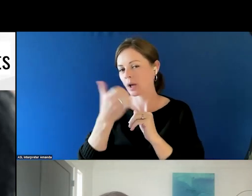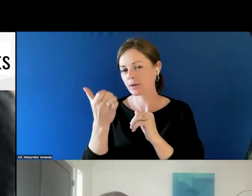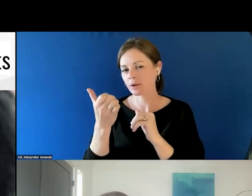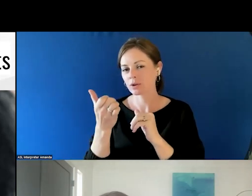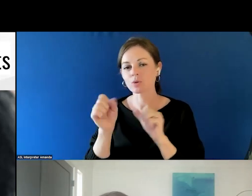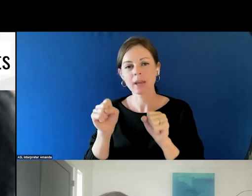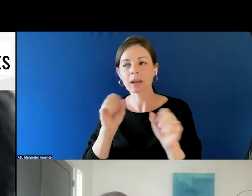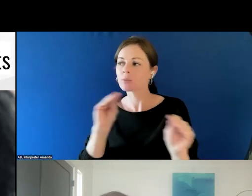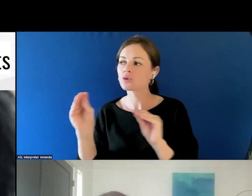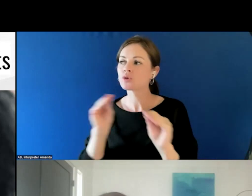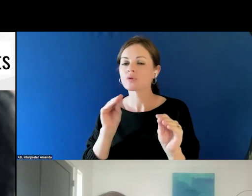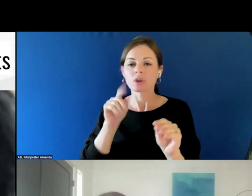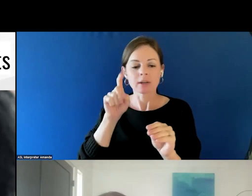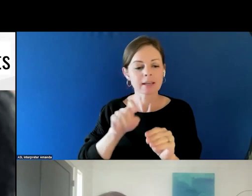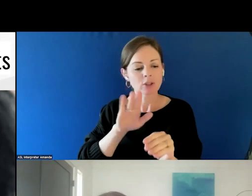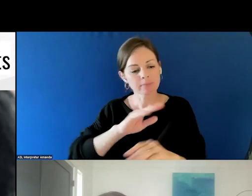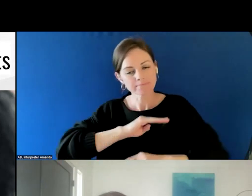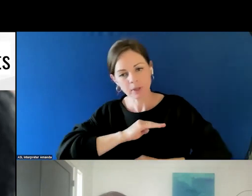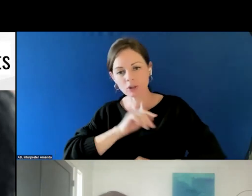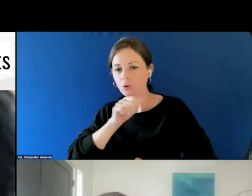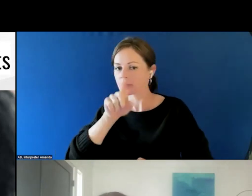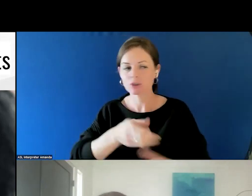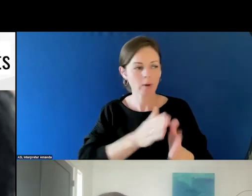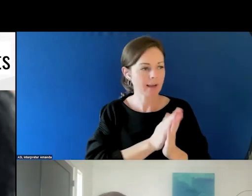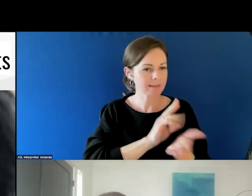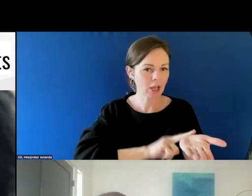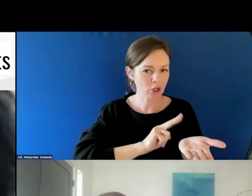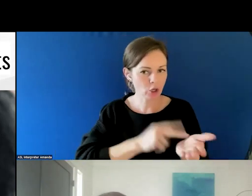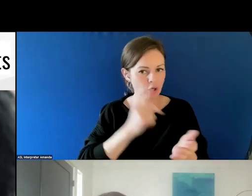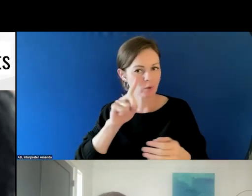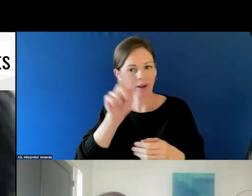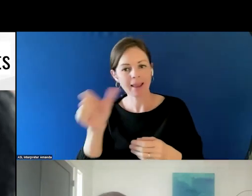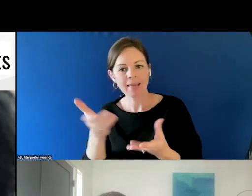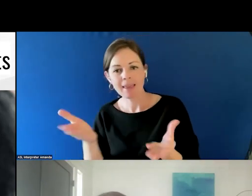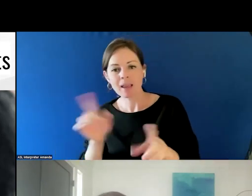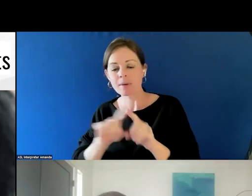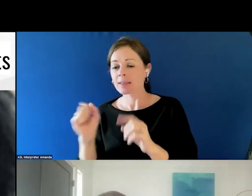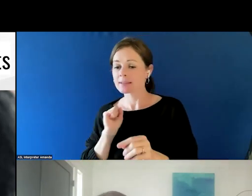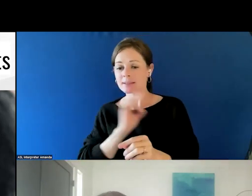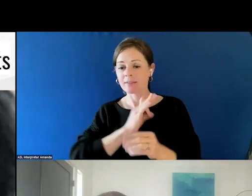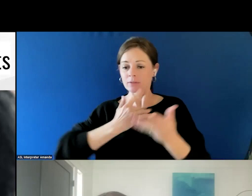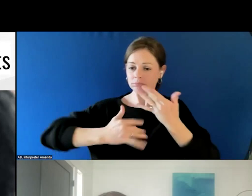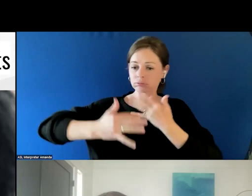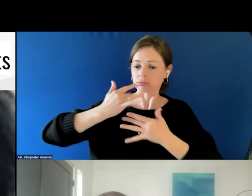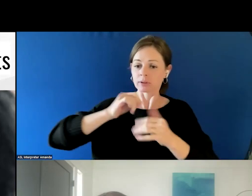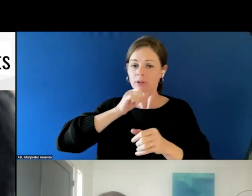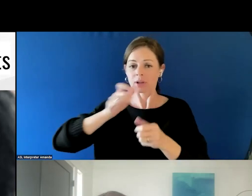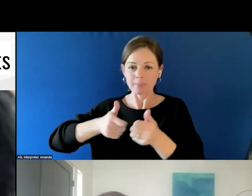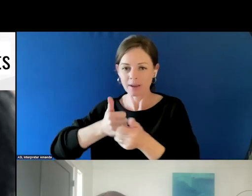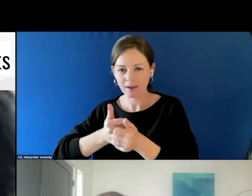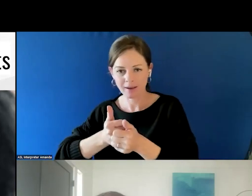about, needs are met. Nobody needs to ask a nurse or staff for anything, but staff are intermingled. They're not behind a